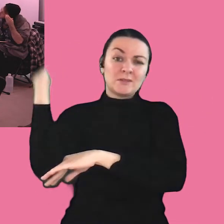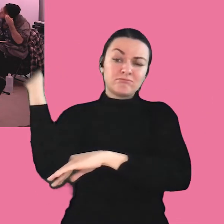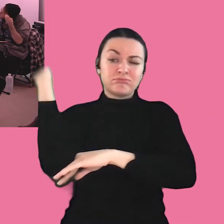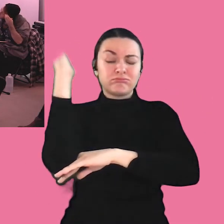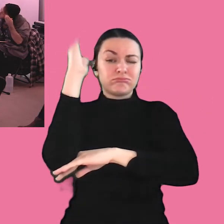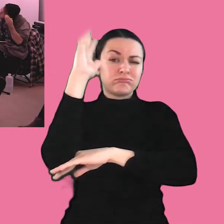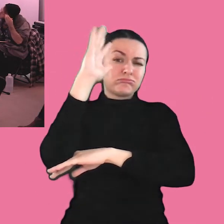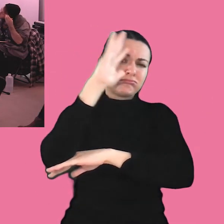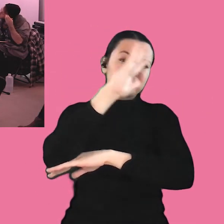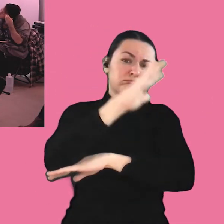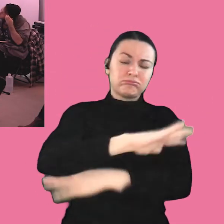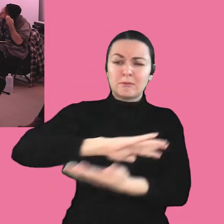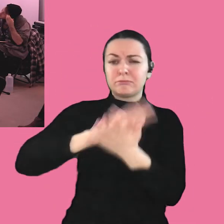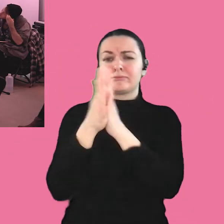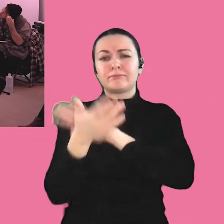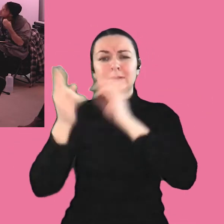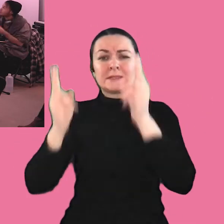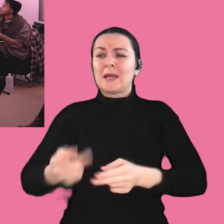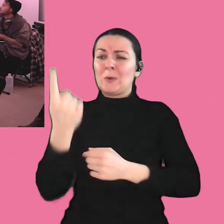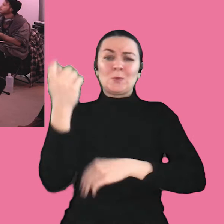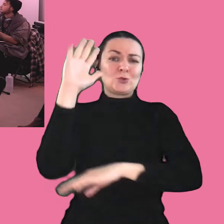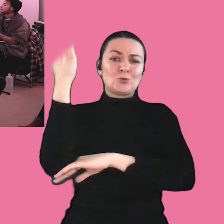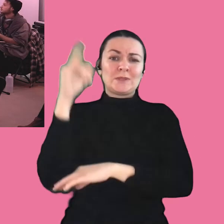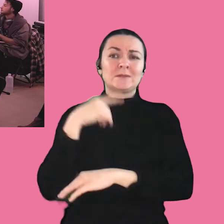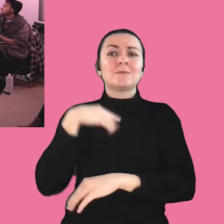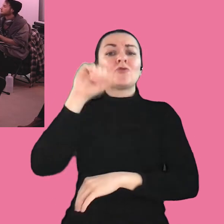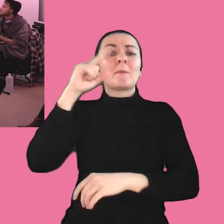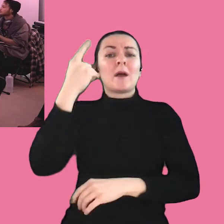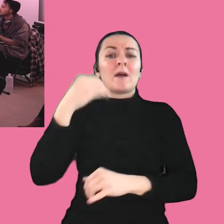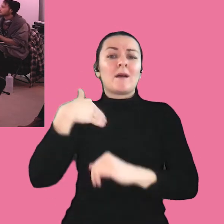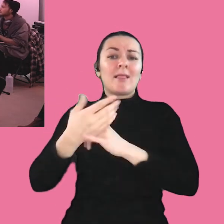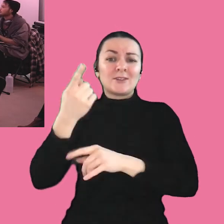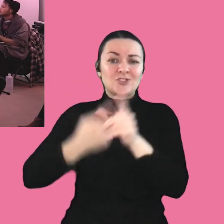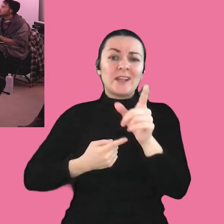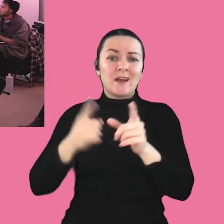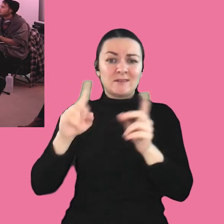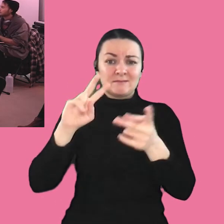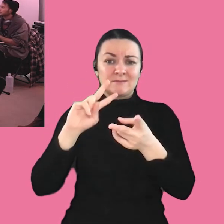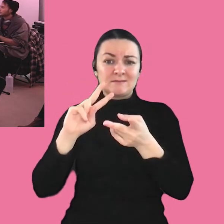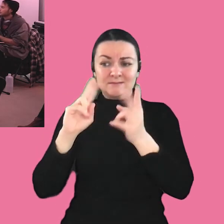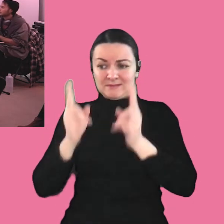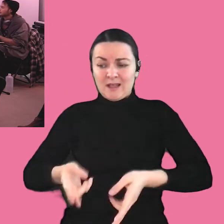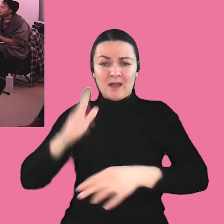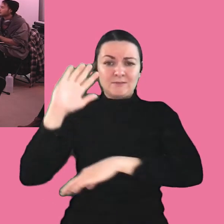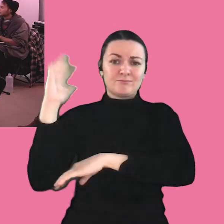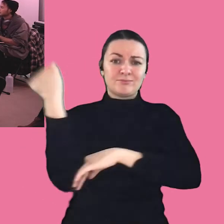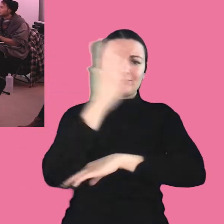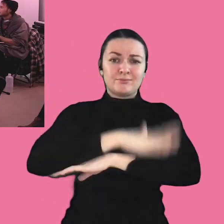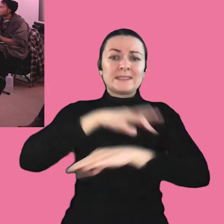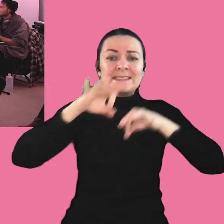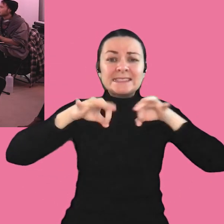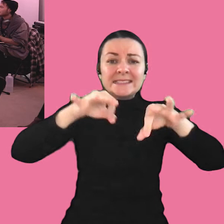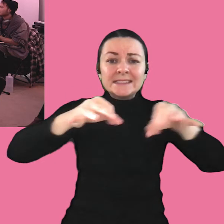and I always remember we used to play outside in this tree before Liverpool City Council blocked up the entries behind the houses and said kids couldn't play there anymore because it was